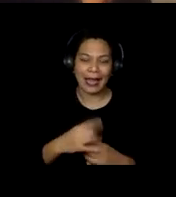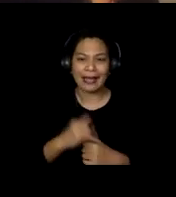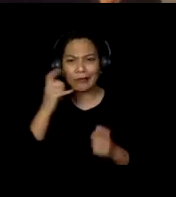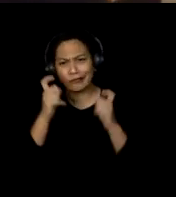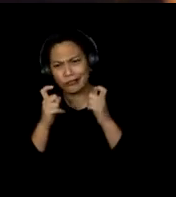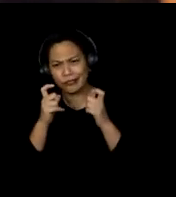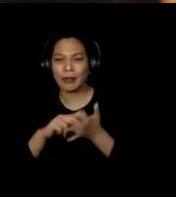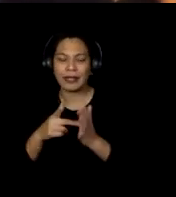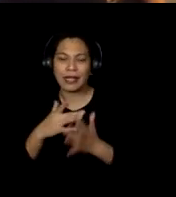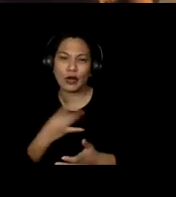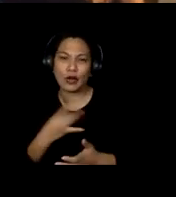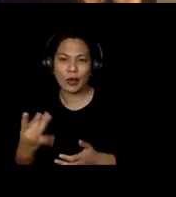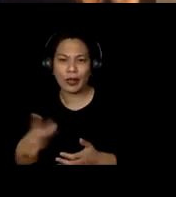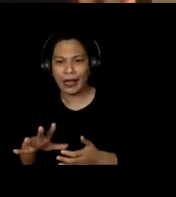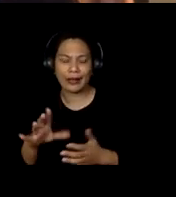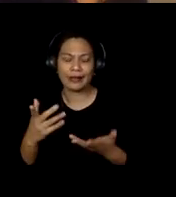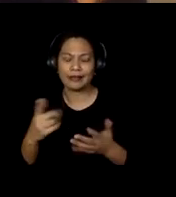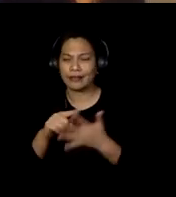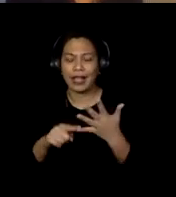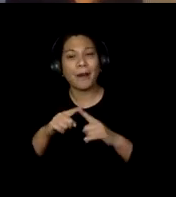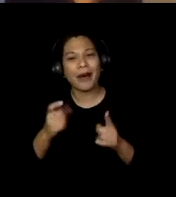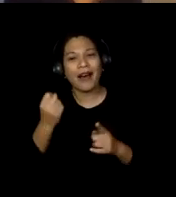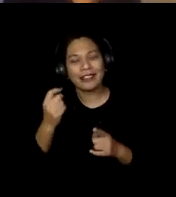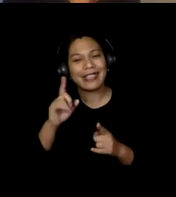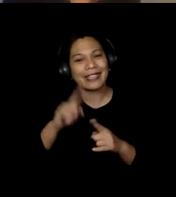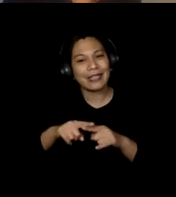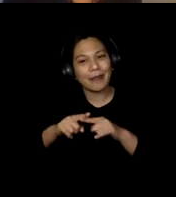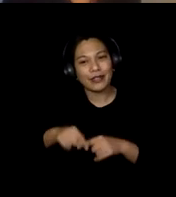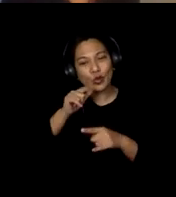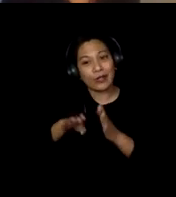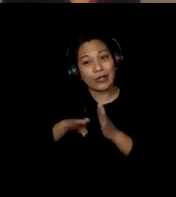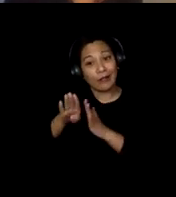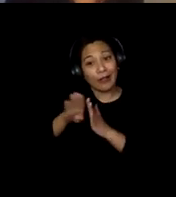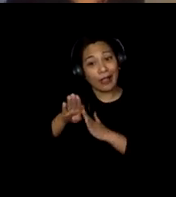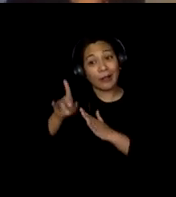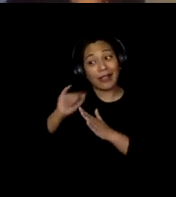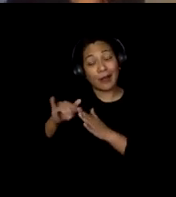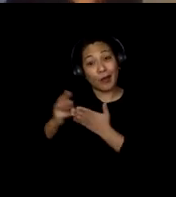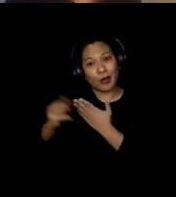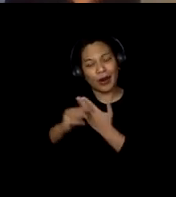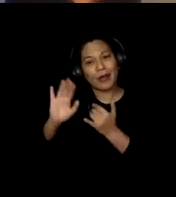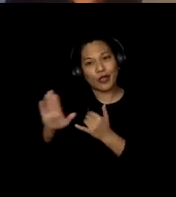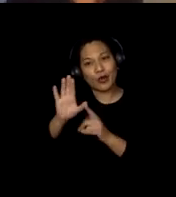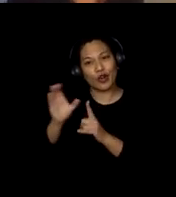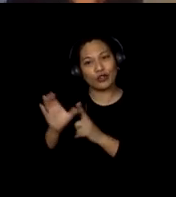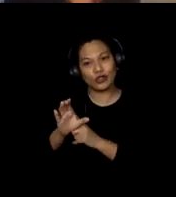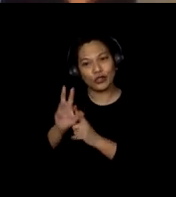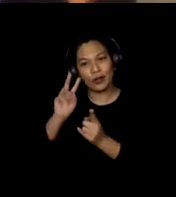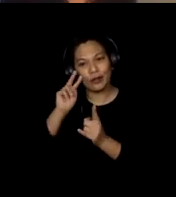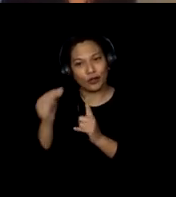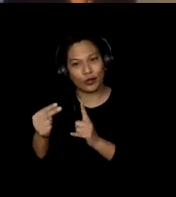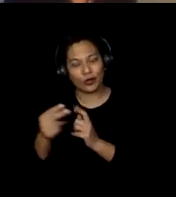don't. Of course, this is up to cultural interpretation because, for example, I could be seriously studying the